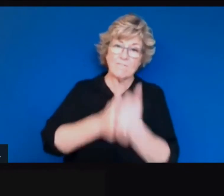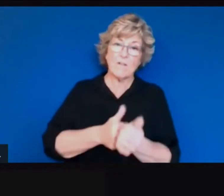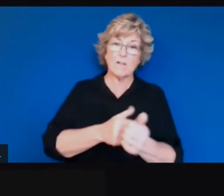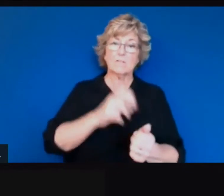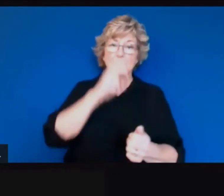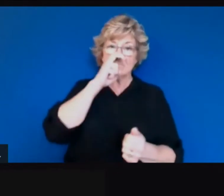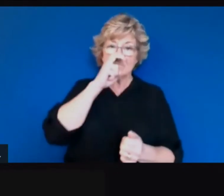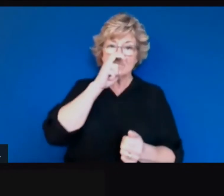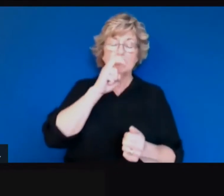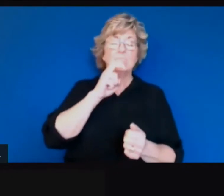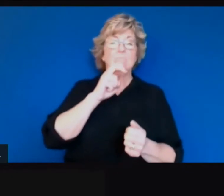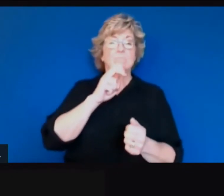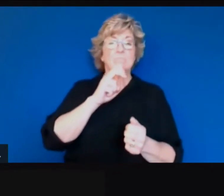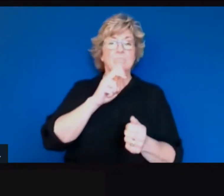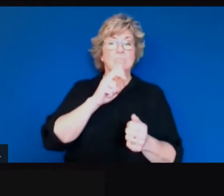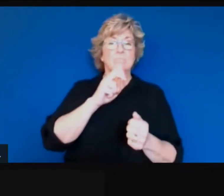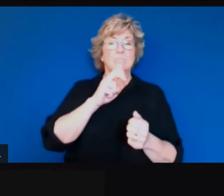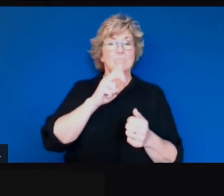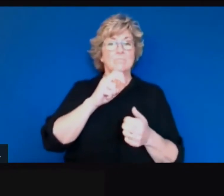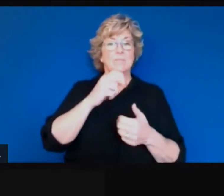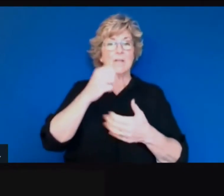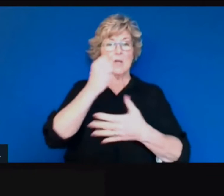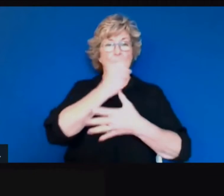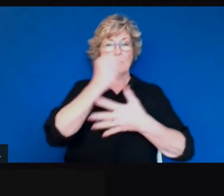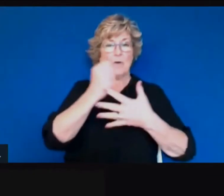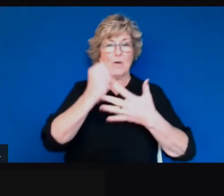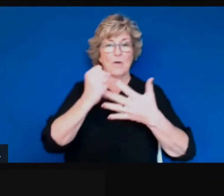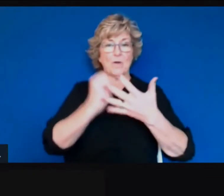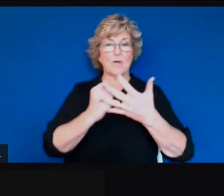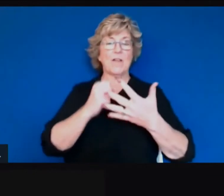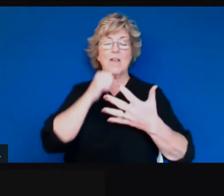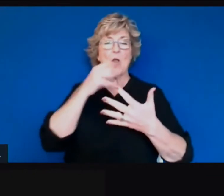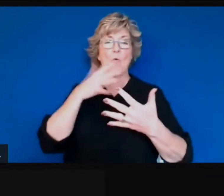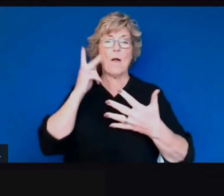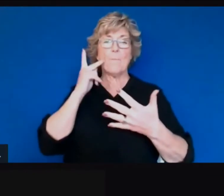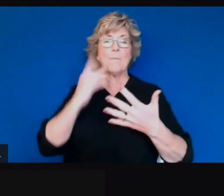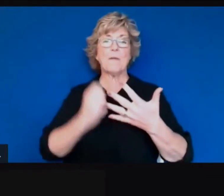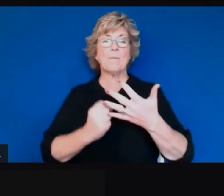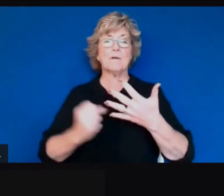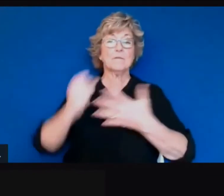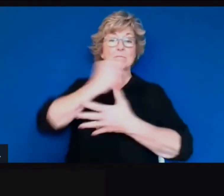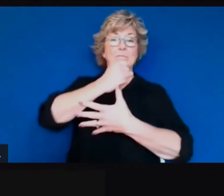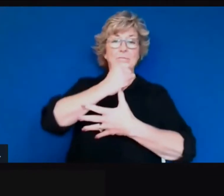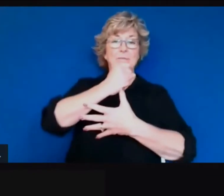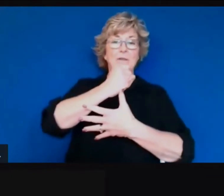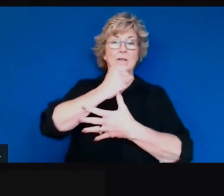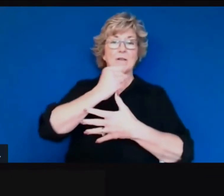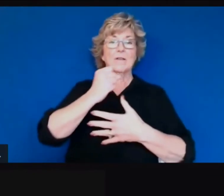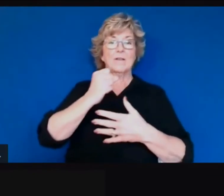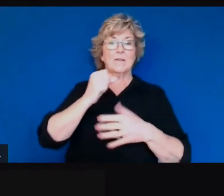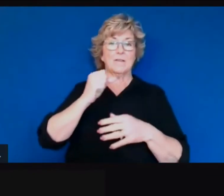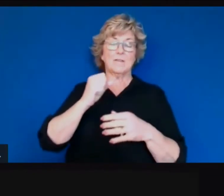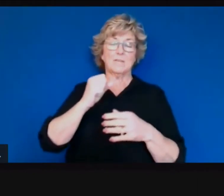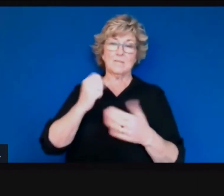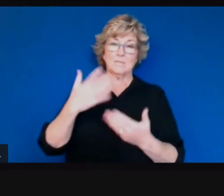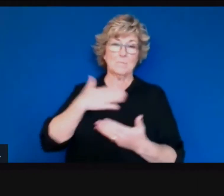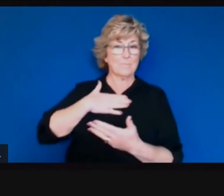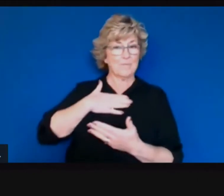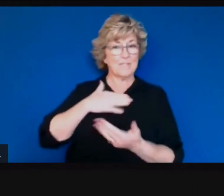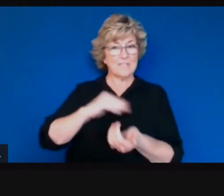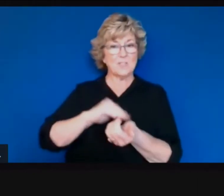one's cutting in the line, particularly well-known individuals or well-resourced individuals in the state as well. Doctor?